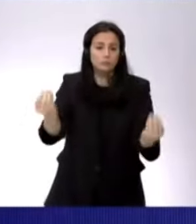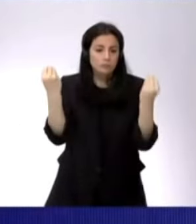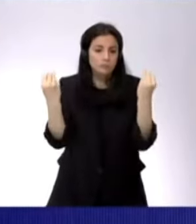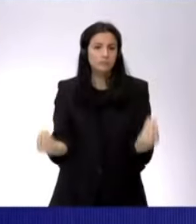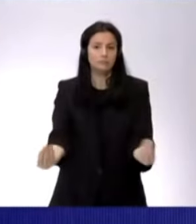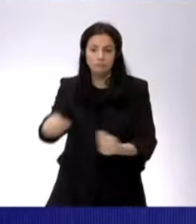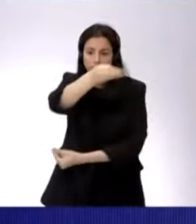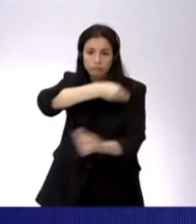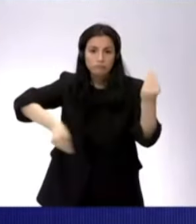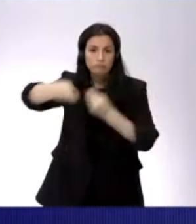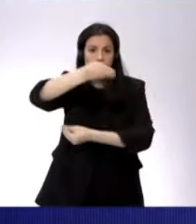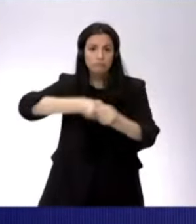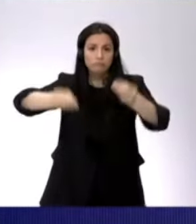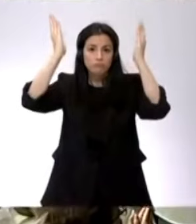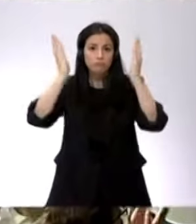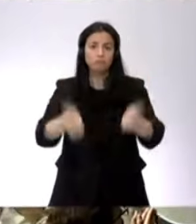Europe proud.